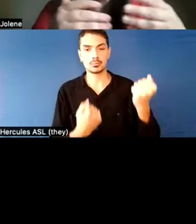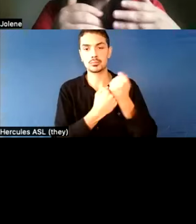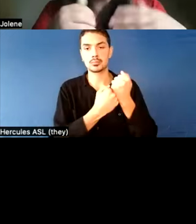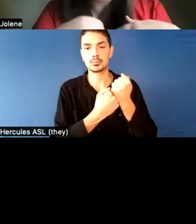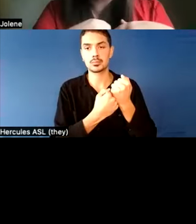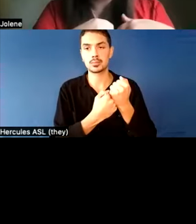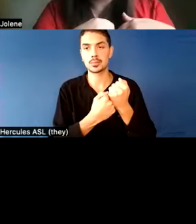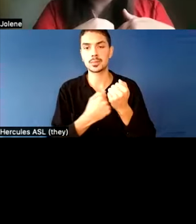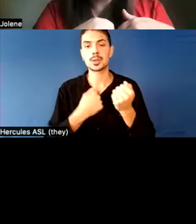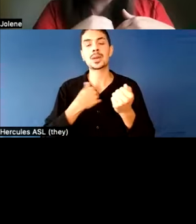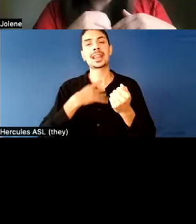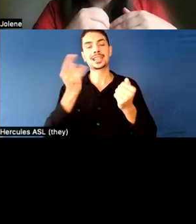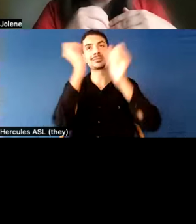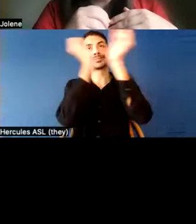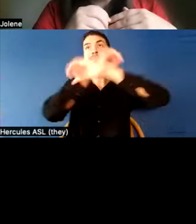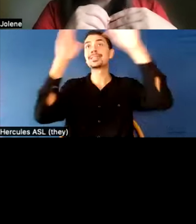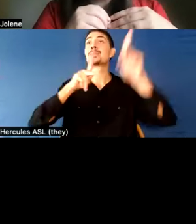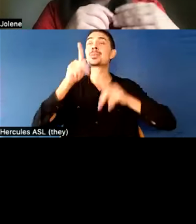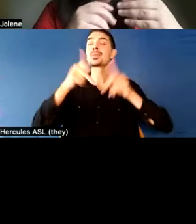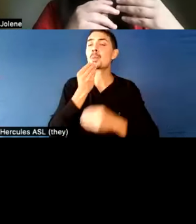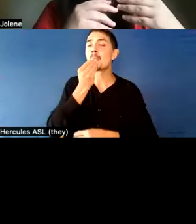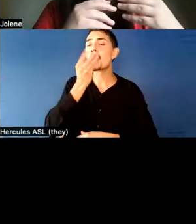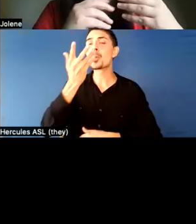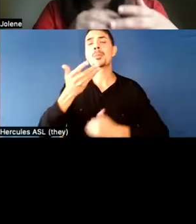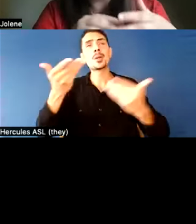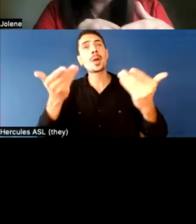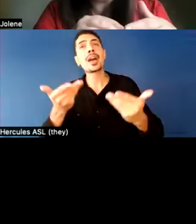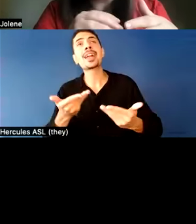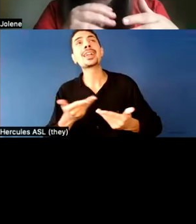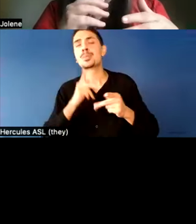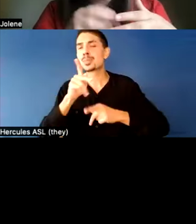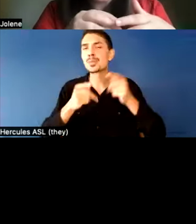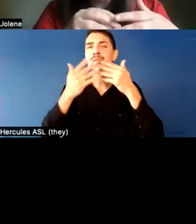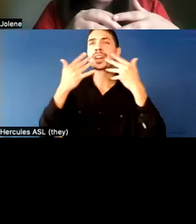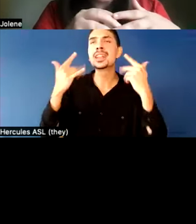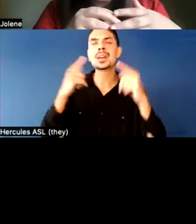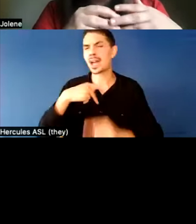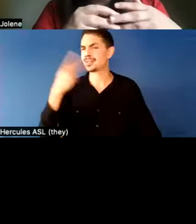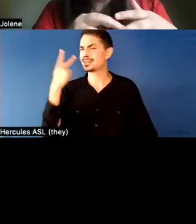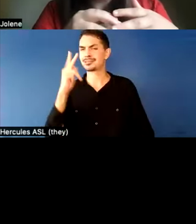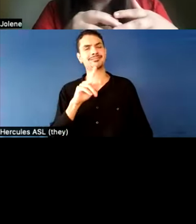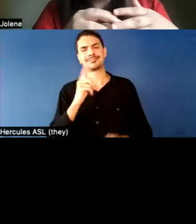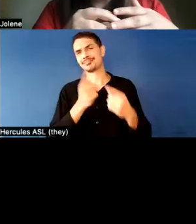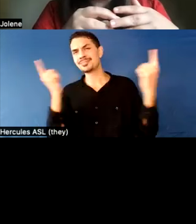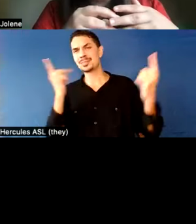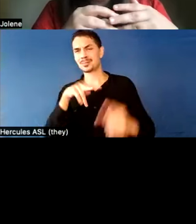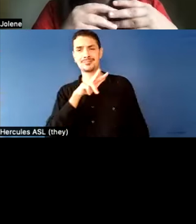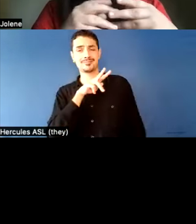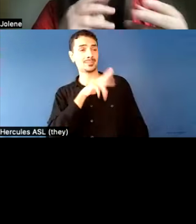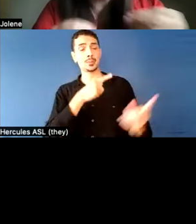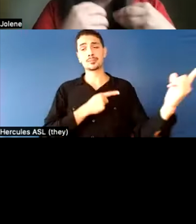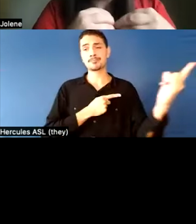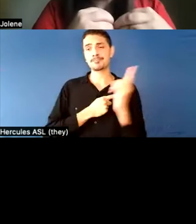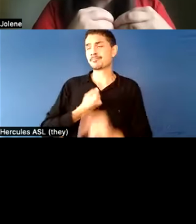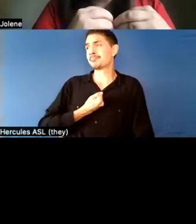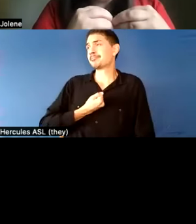welcoming, things like that. But I have seen such judgment and such shame come when people come forward, and thinking